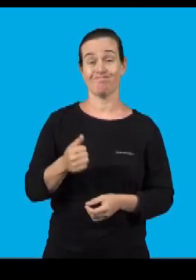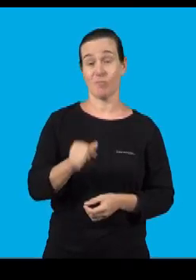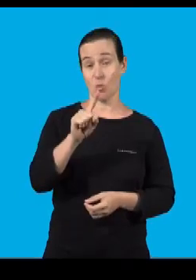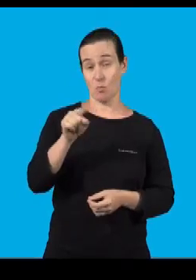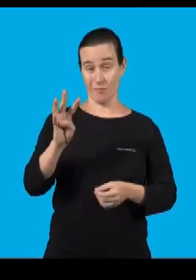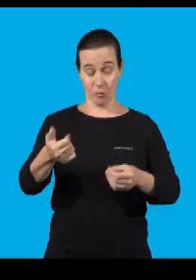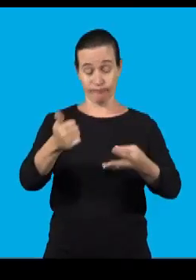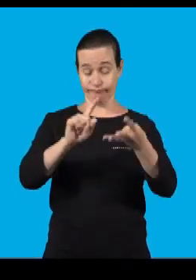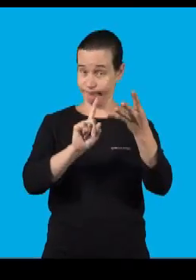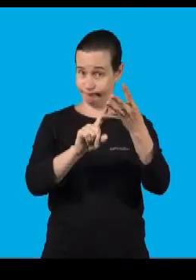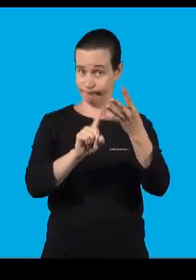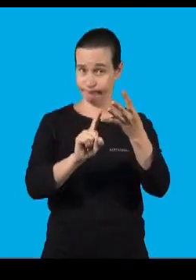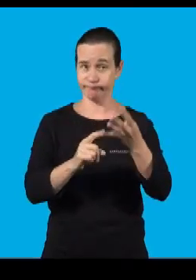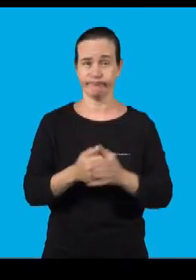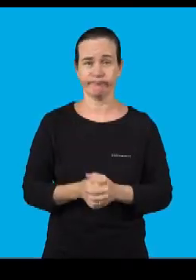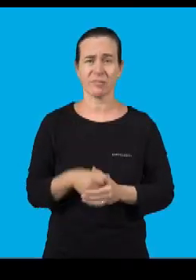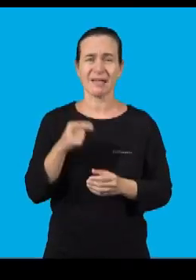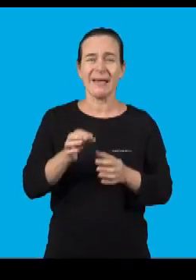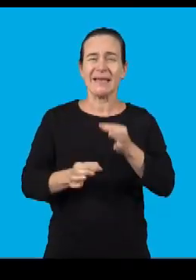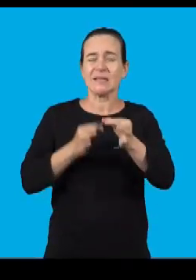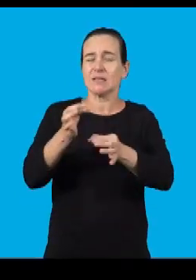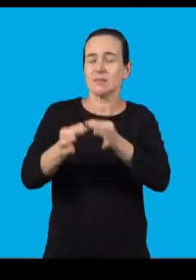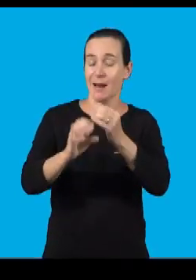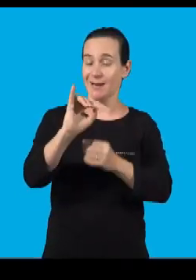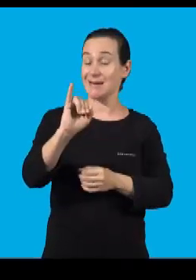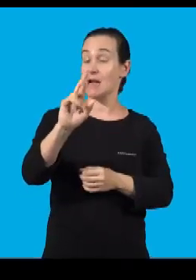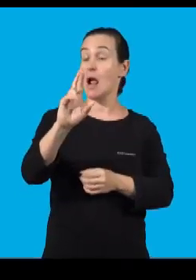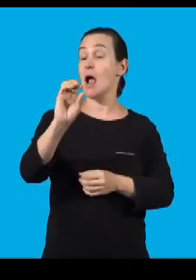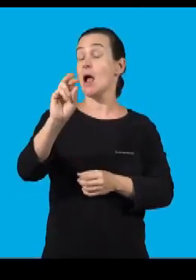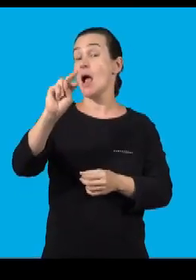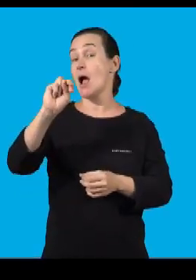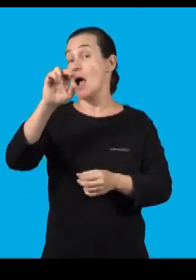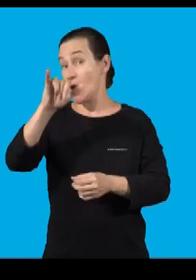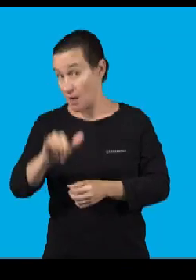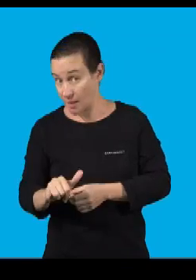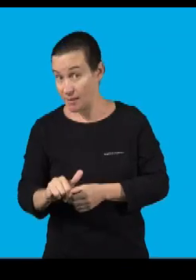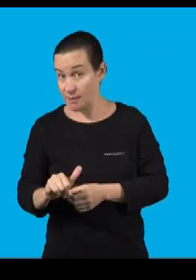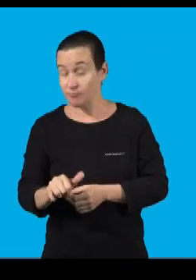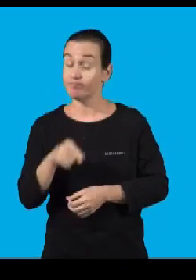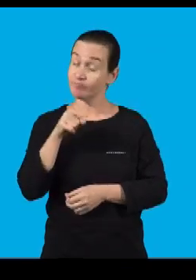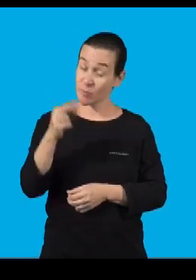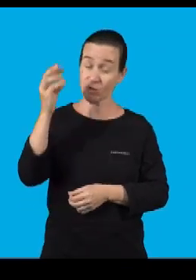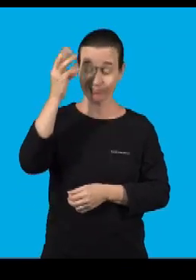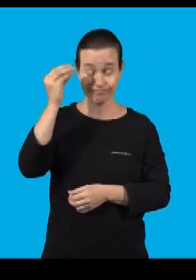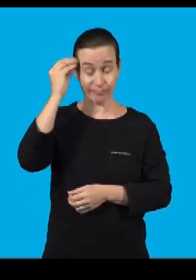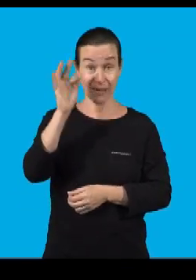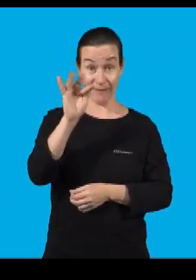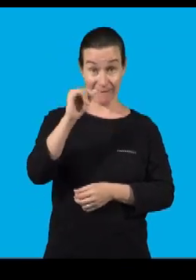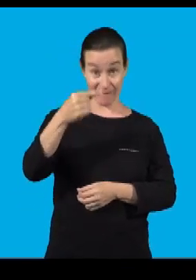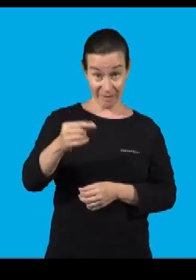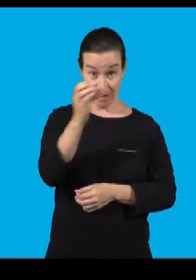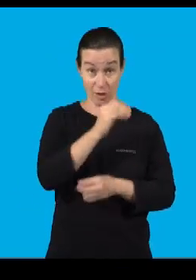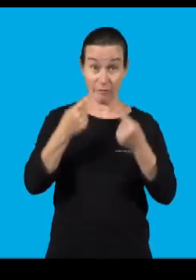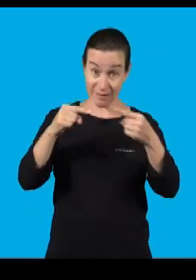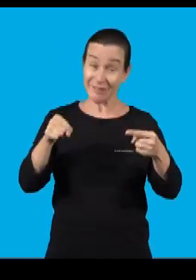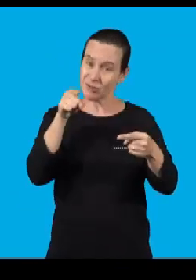number 1.4. Explain the irony. Now remember, we said figures of speech, and there's a figure of speech coming